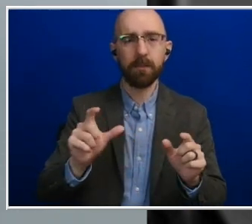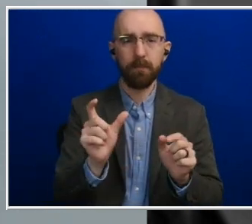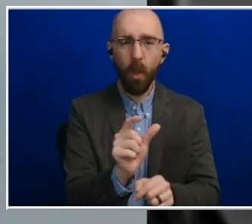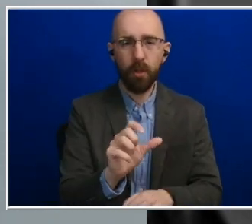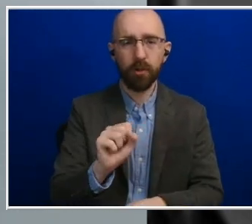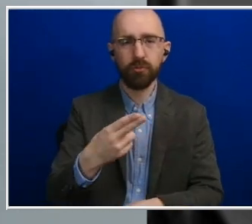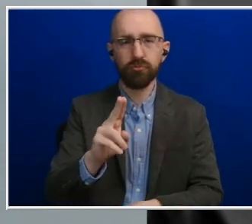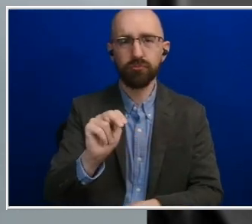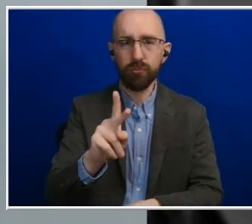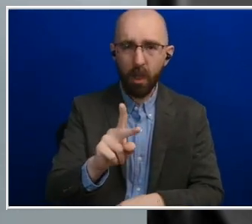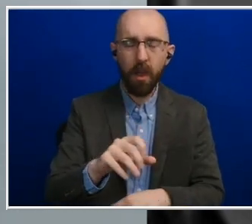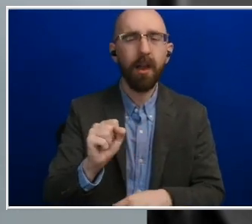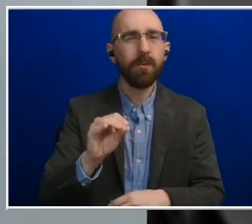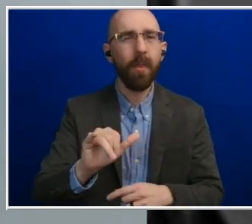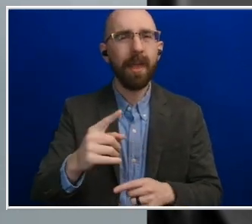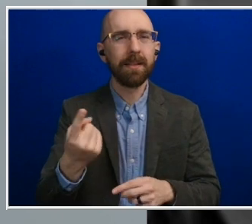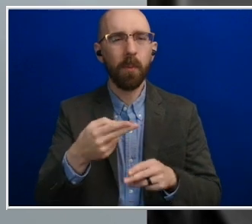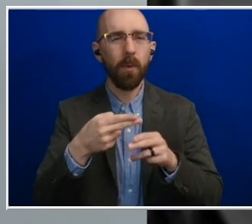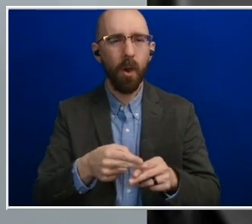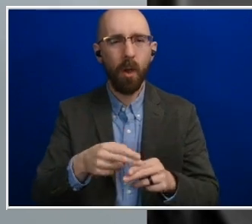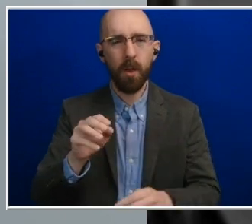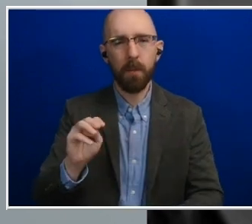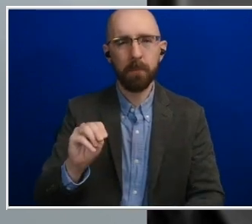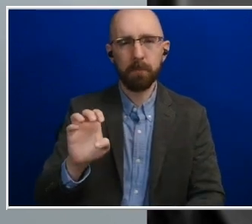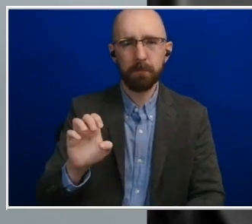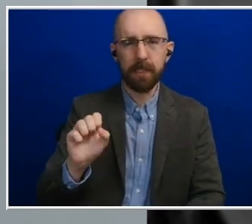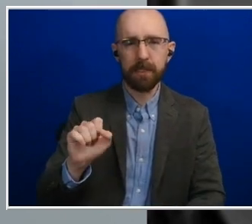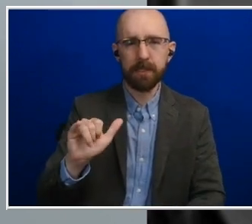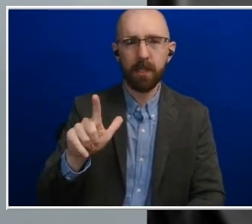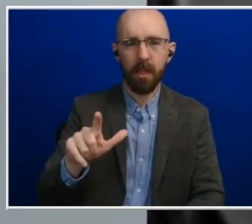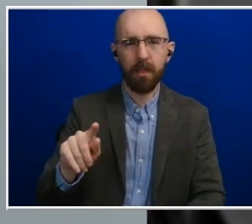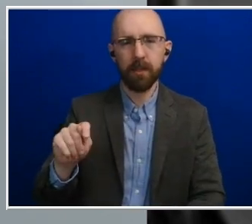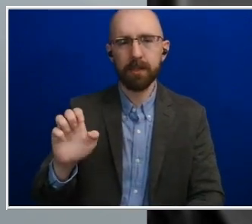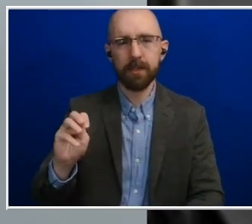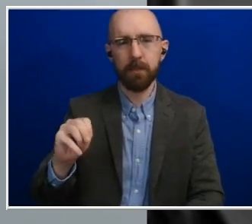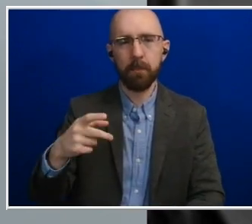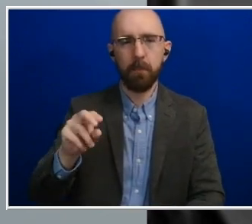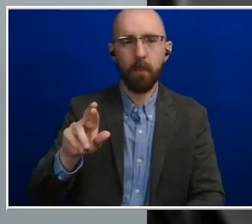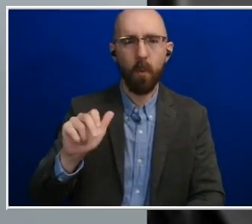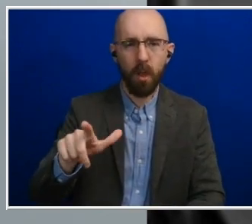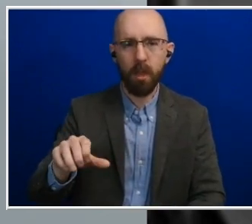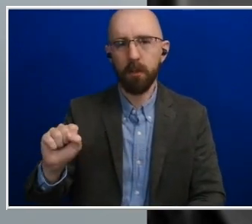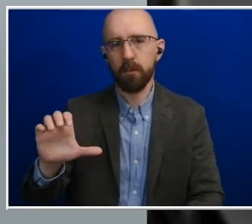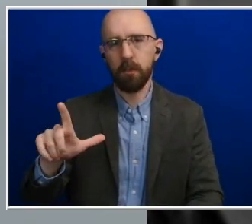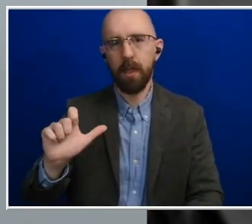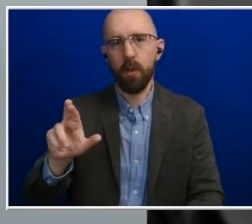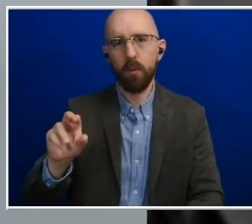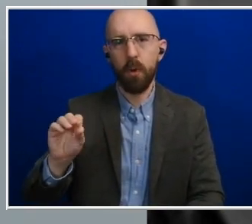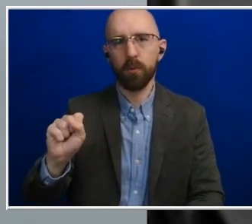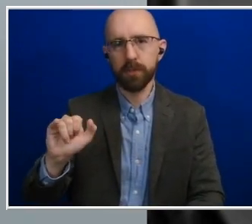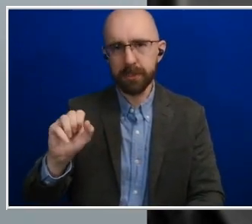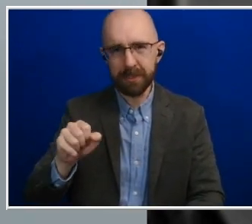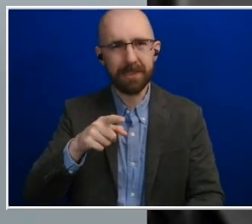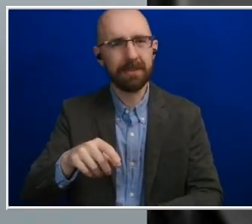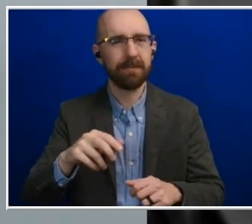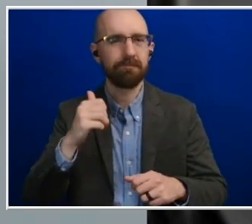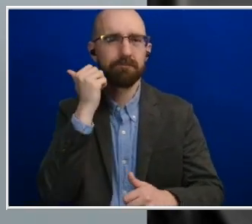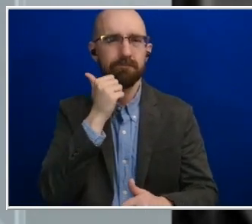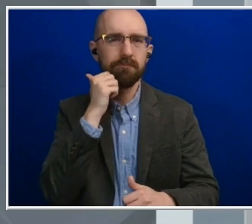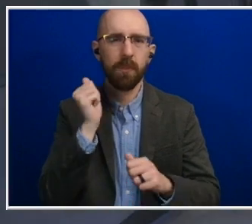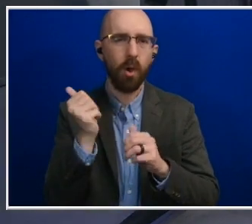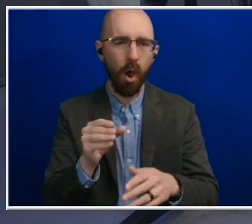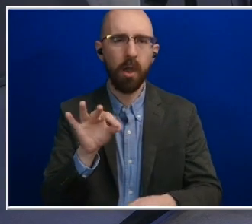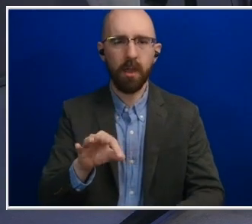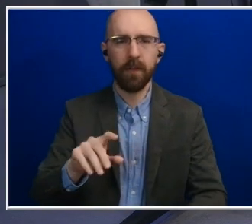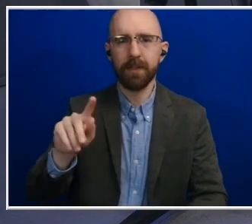something we call mesial temporal sclerosis, and that is a very common cause of temporal lobe epilepsy. You said